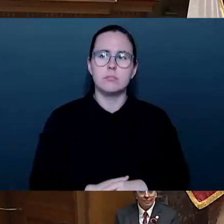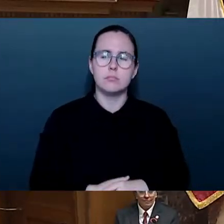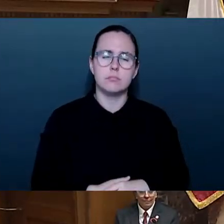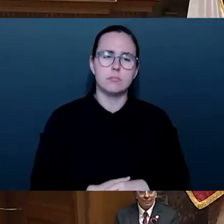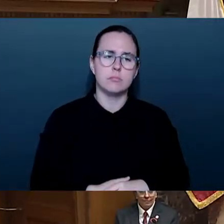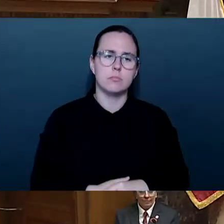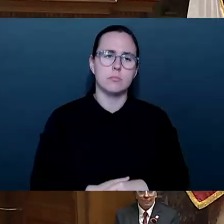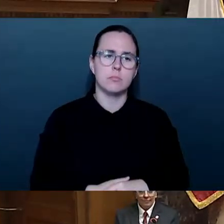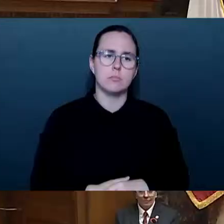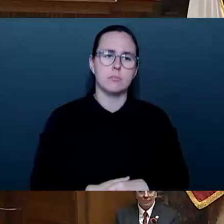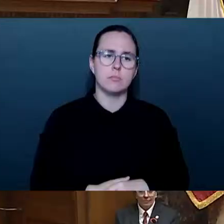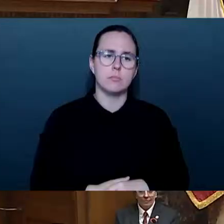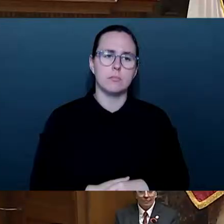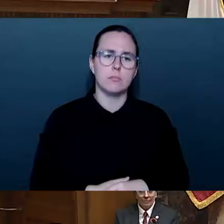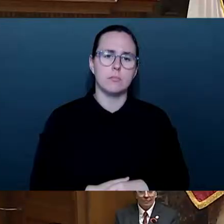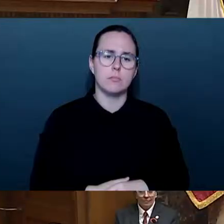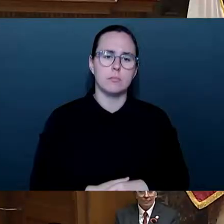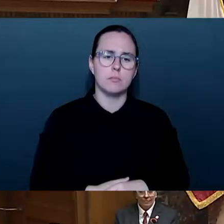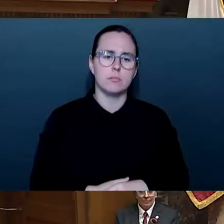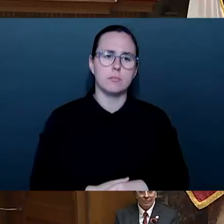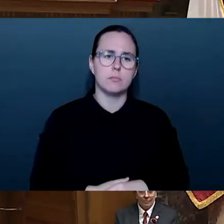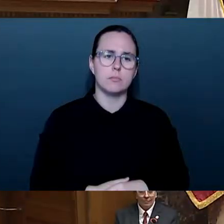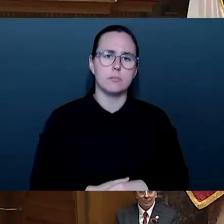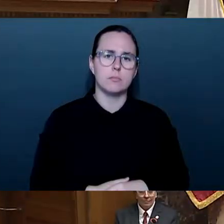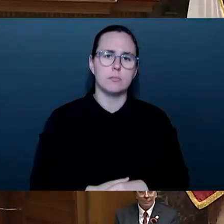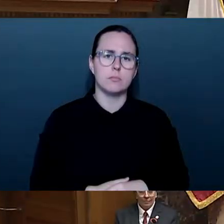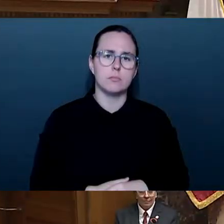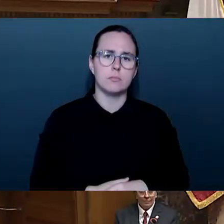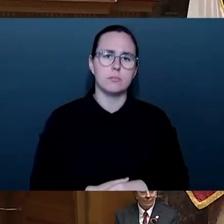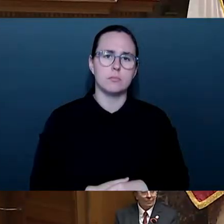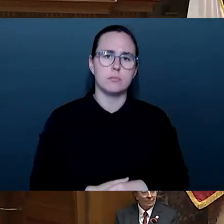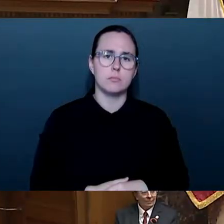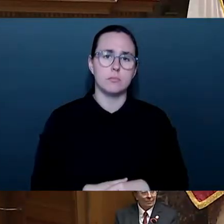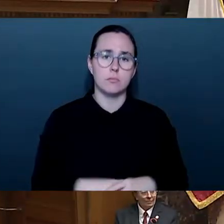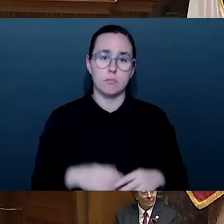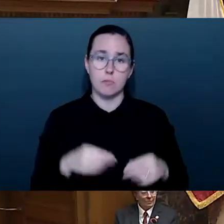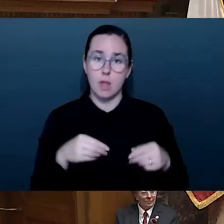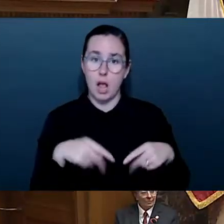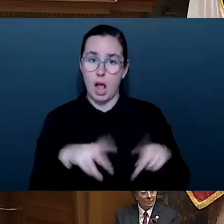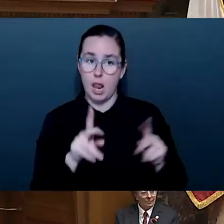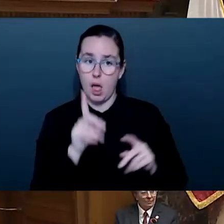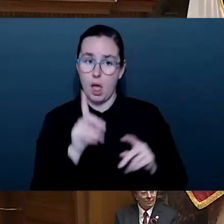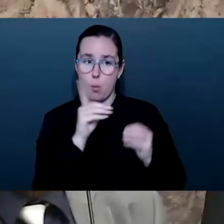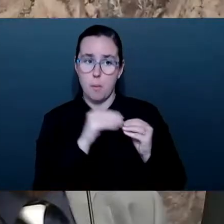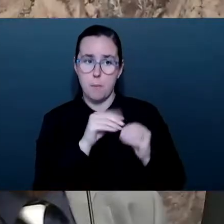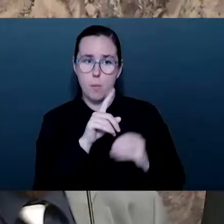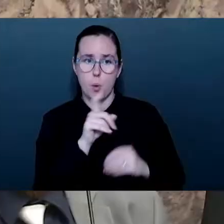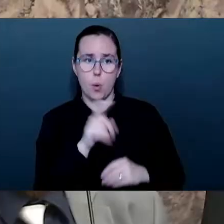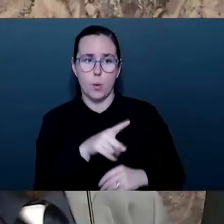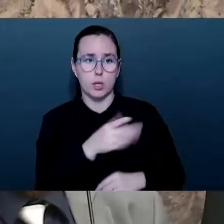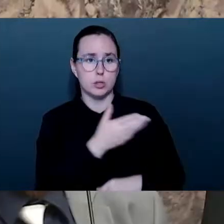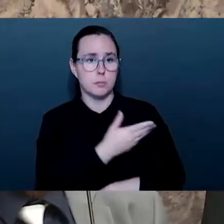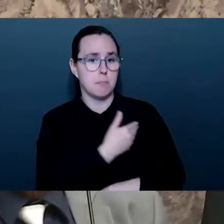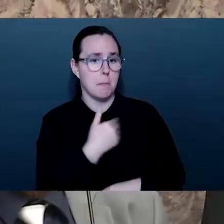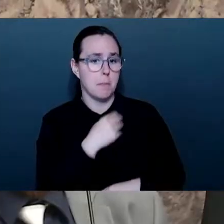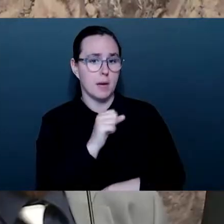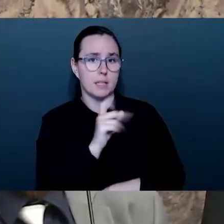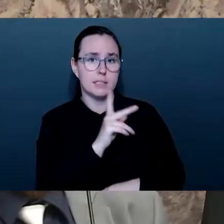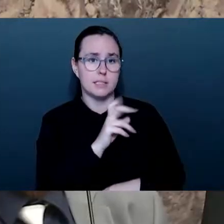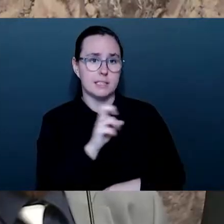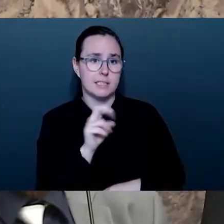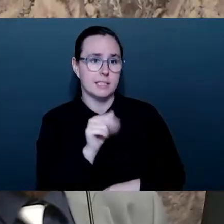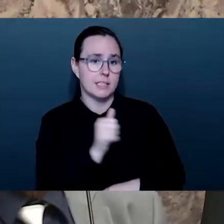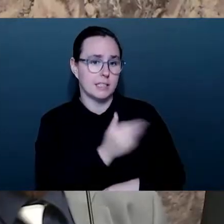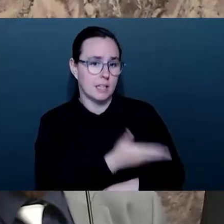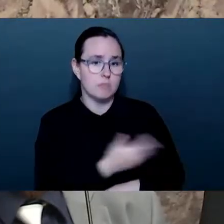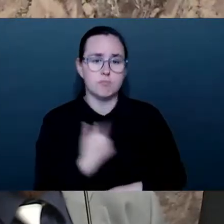Chair will allow 1 question from member for Skeena. I appreciate that, Mr. Speaker. So, first of all, 1 program